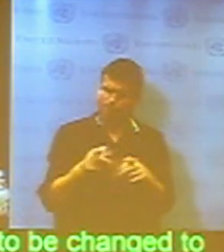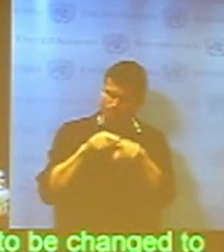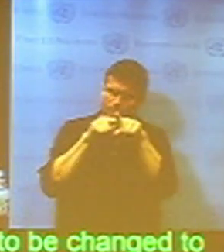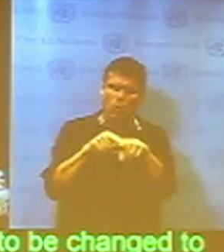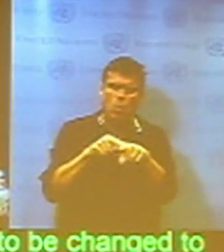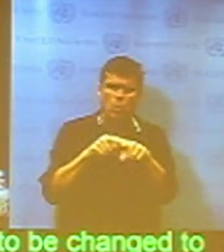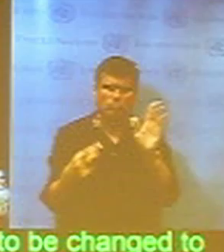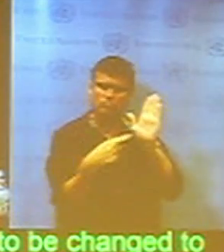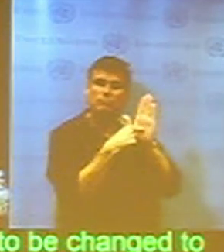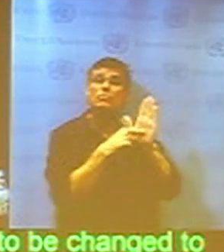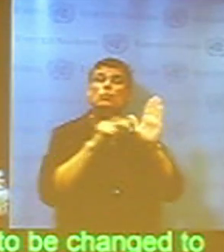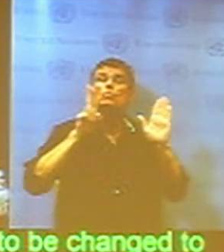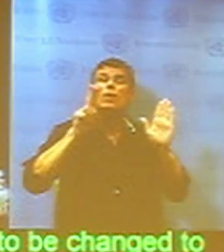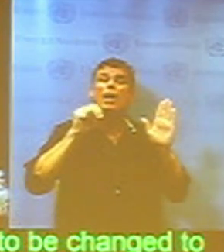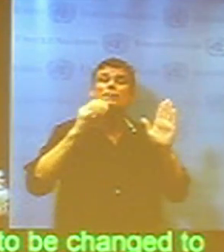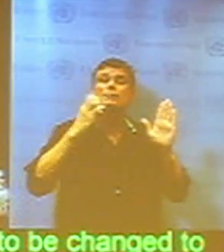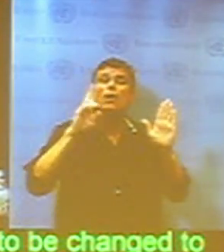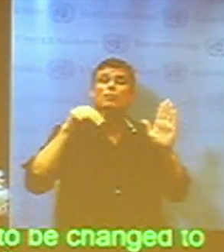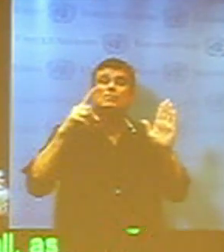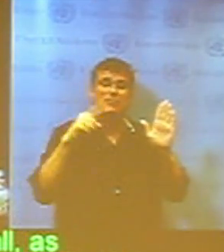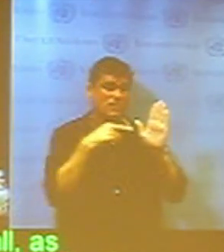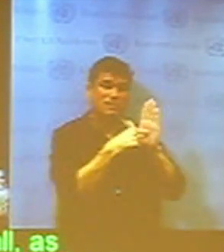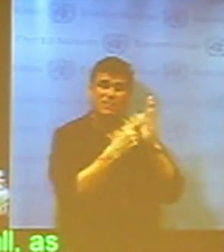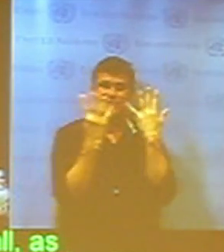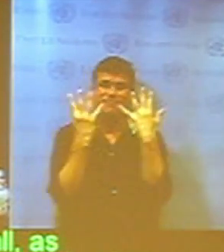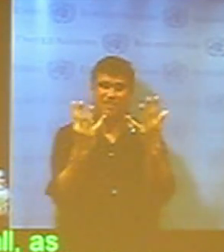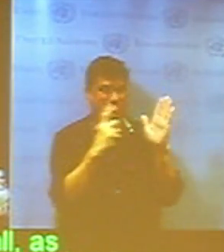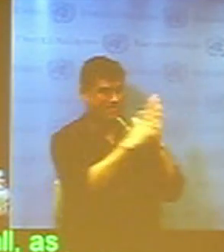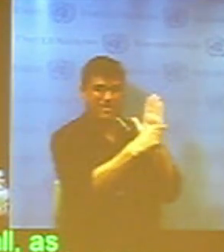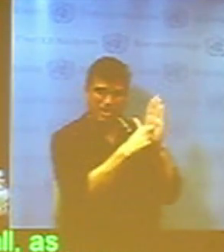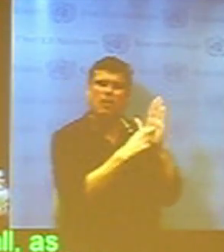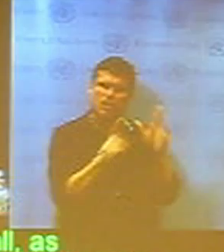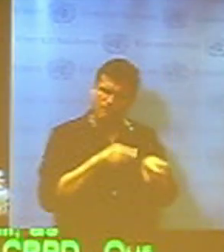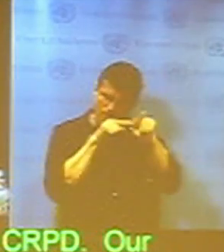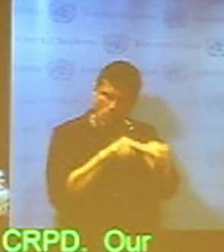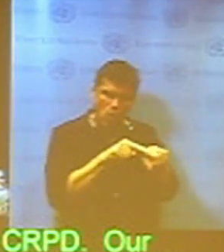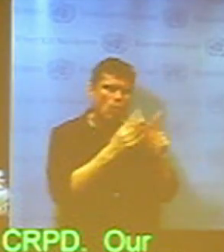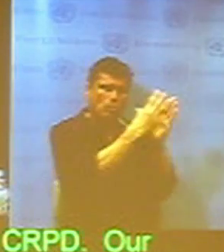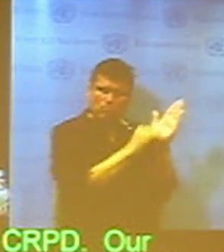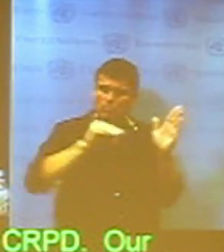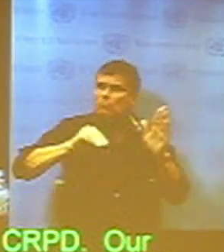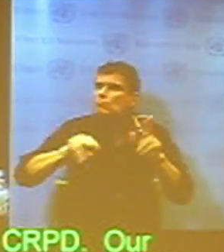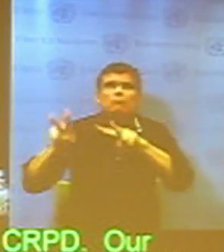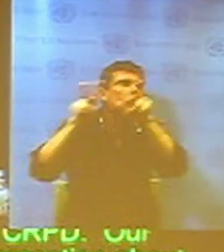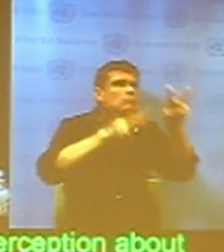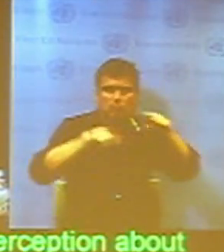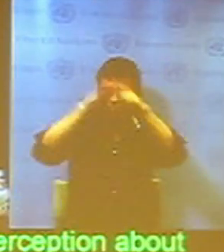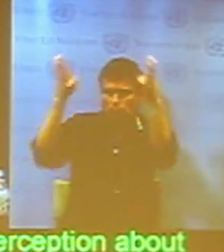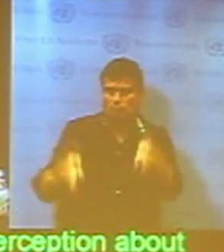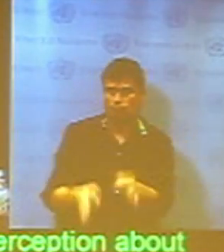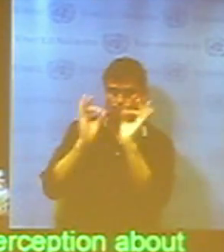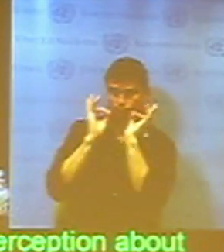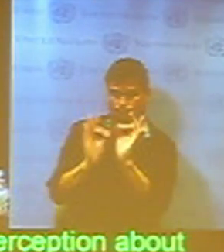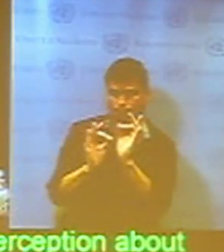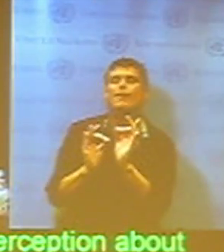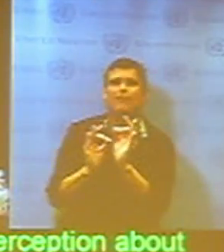Our third move is a change in perception about people with disabilities and their role in society. So one of the biggest challenges we